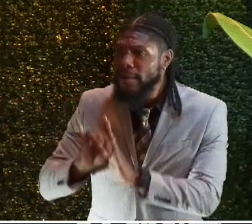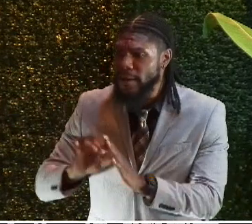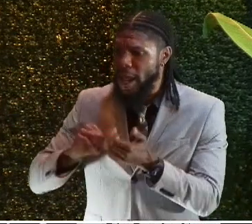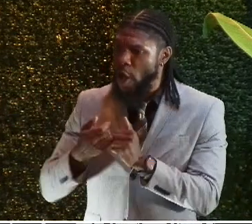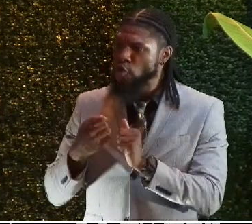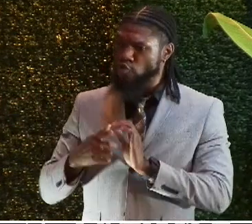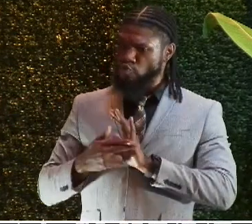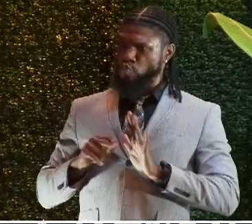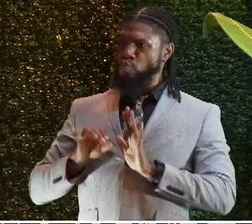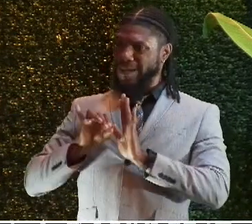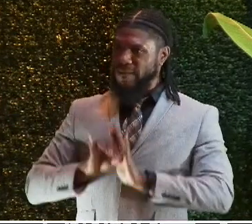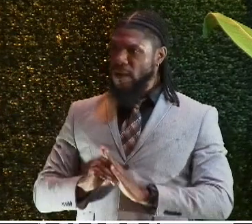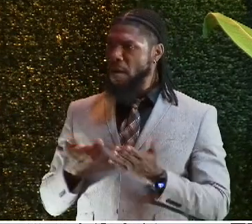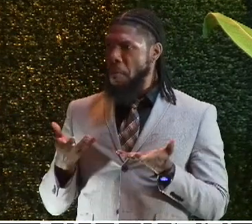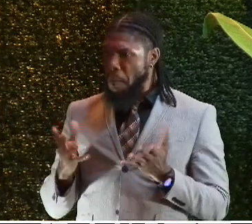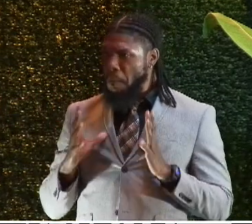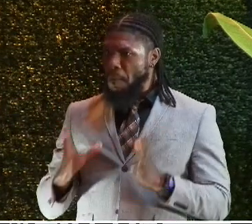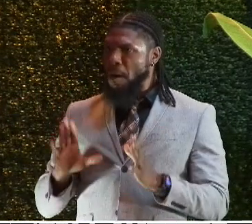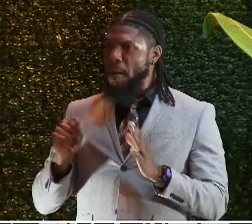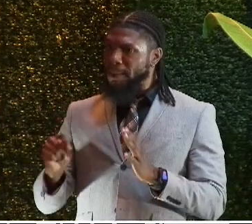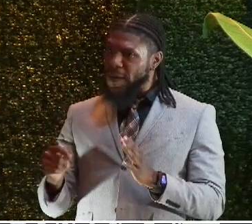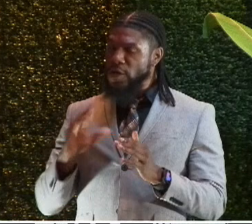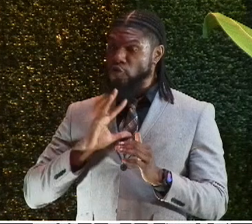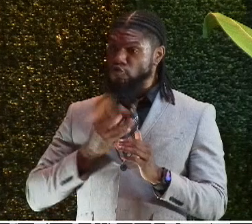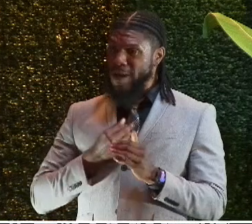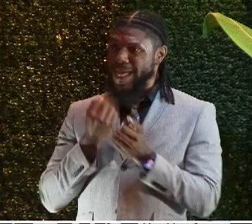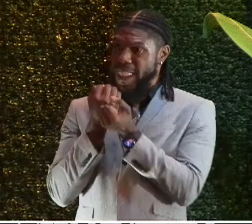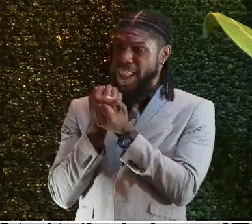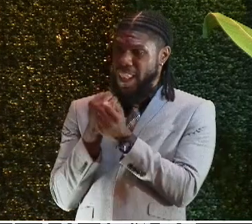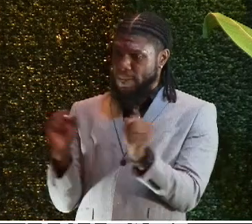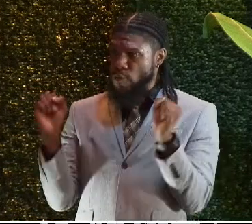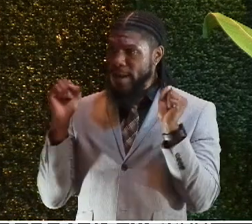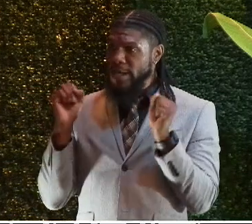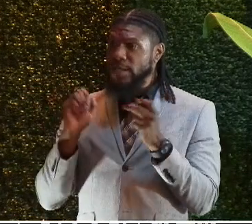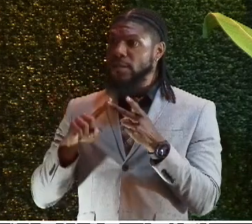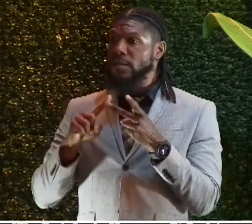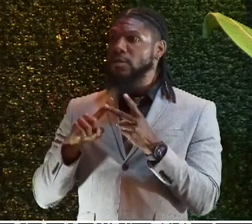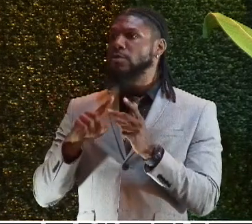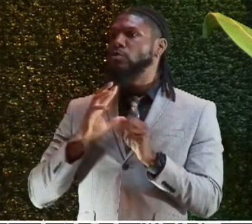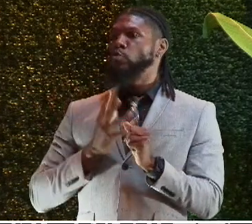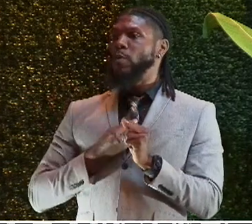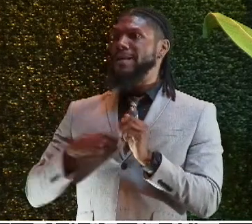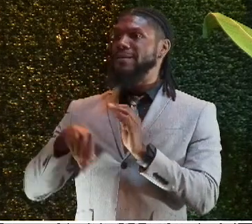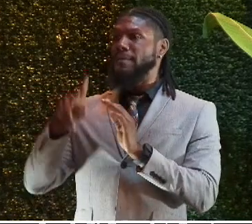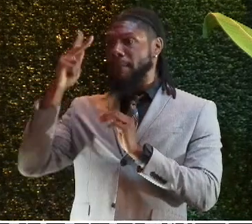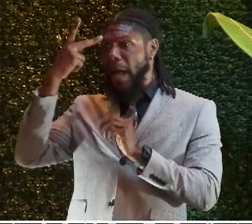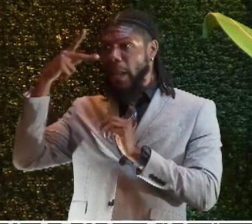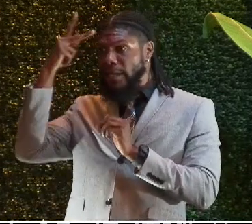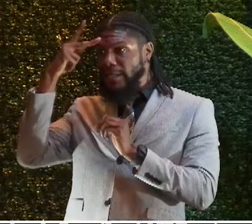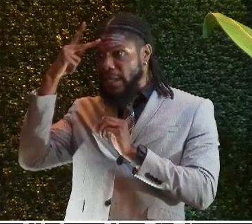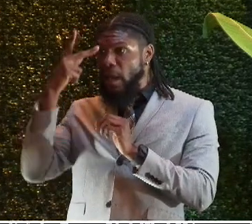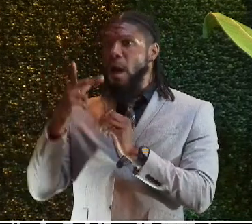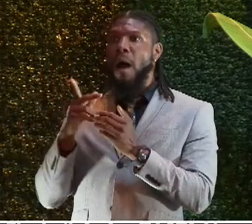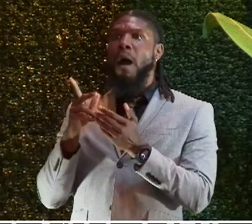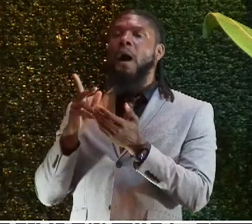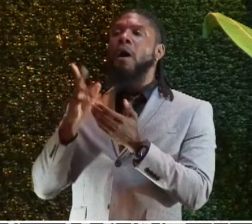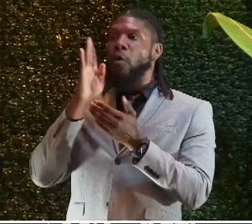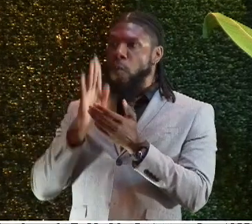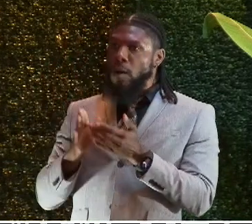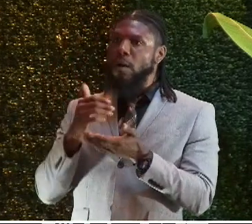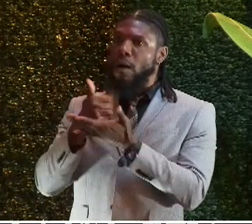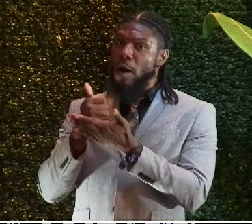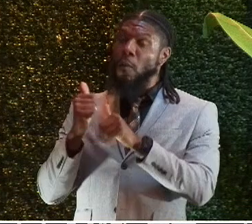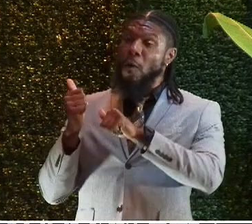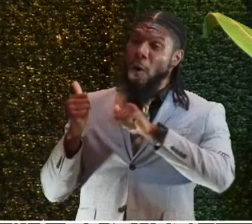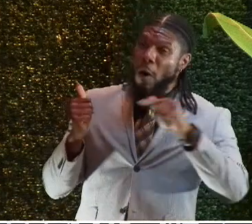right? That advancing trans liberation, advancing trans politics frees all of us, right? It invites all of us